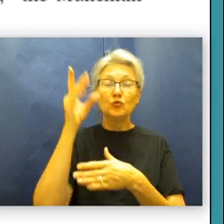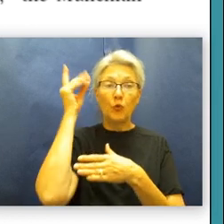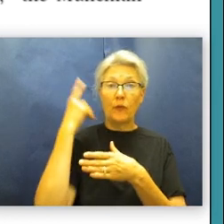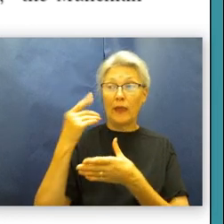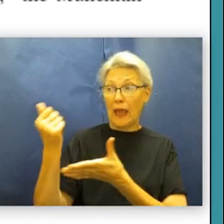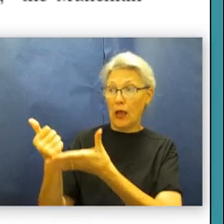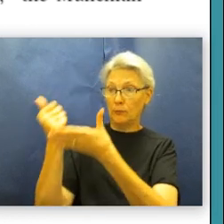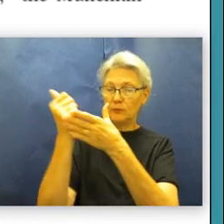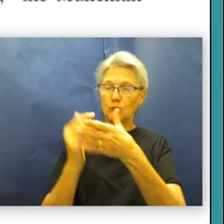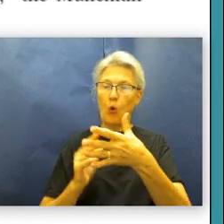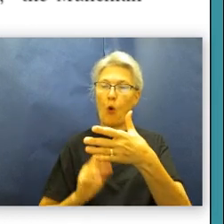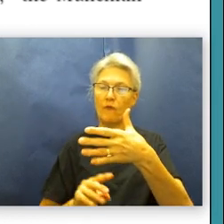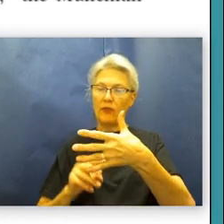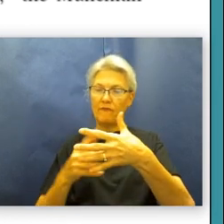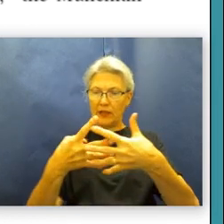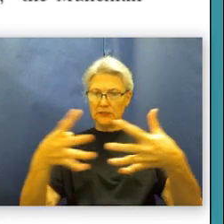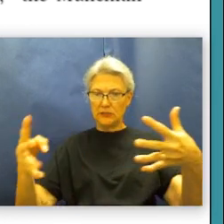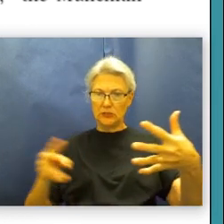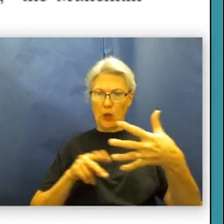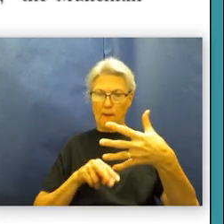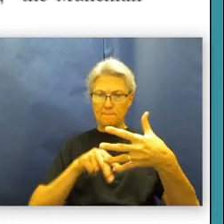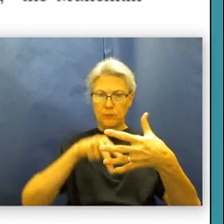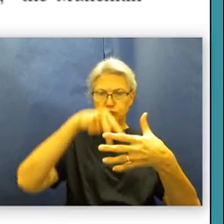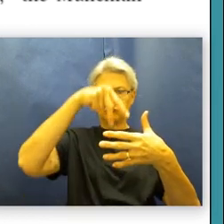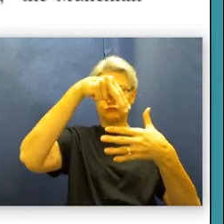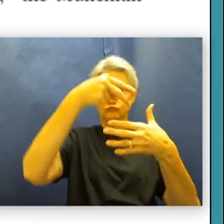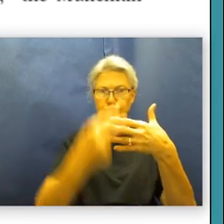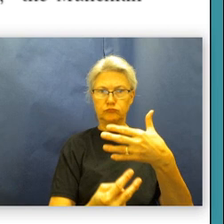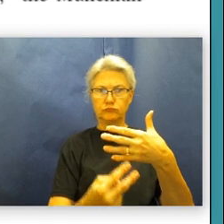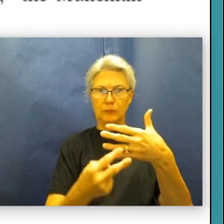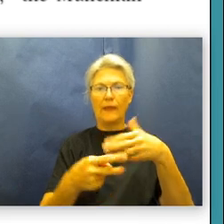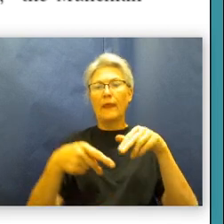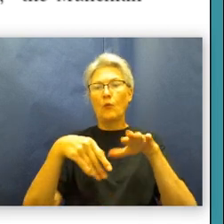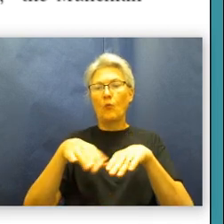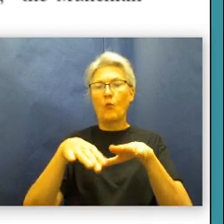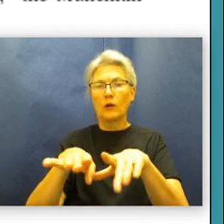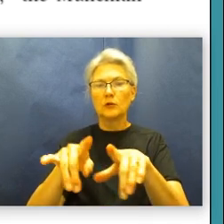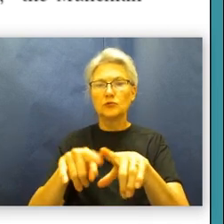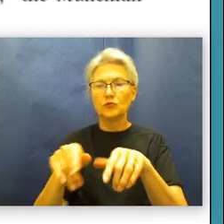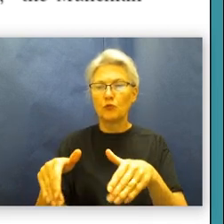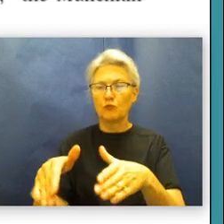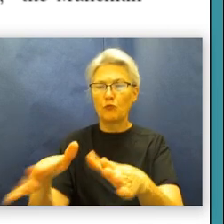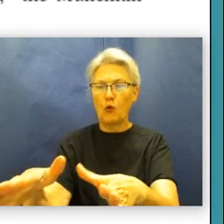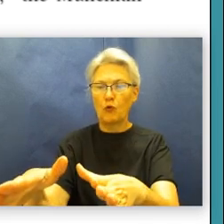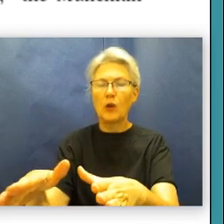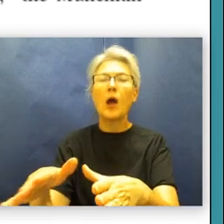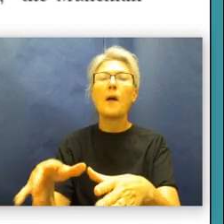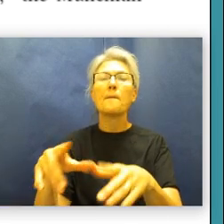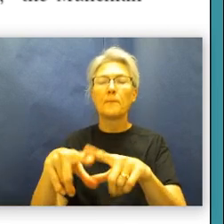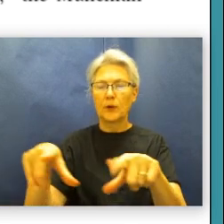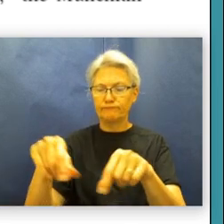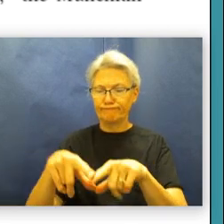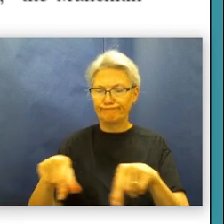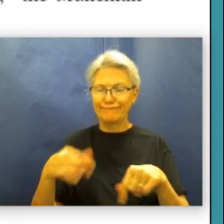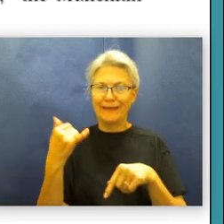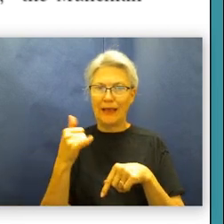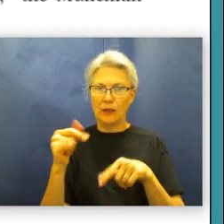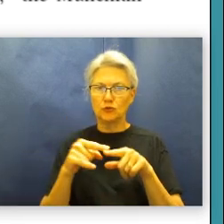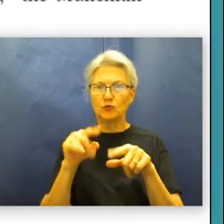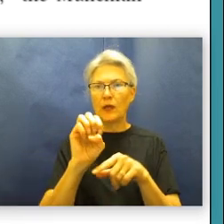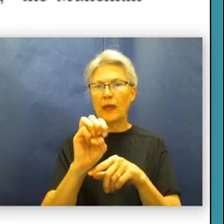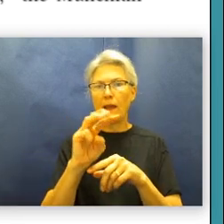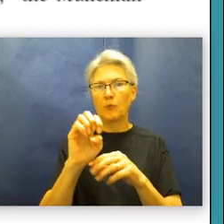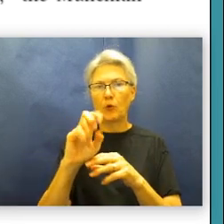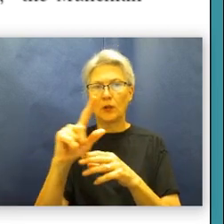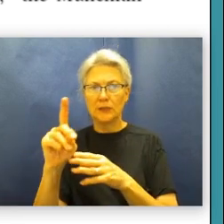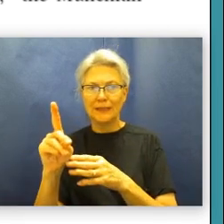fence, and they started along the path of yellow brick for the Emerald City. Toto did not like this addition to the